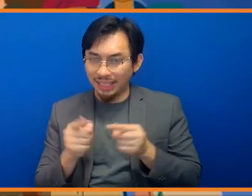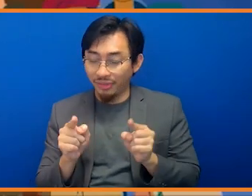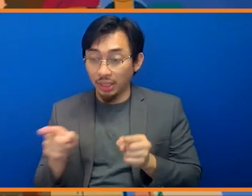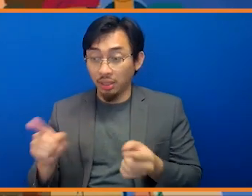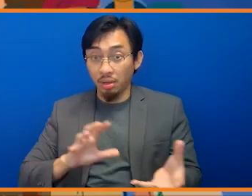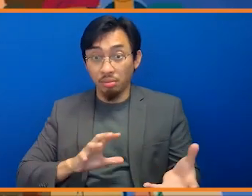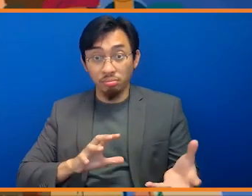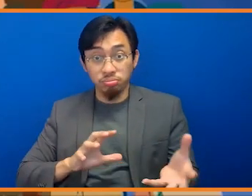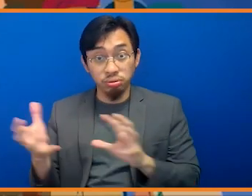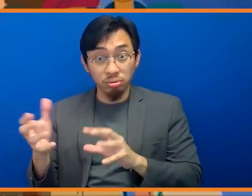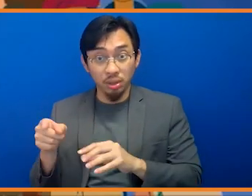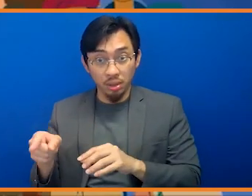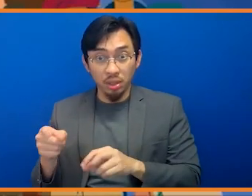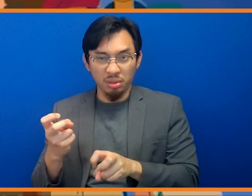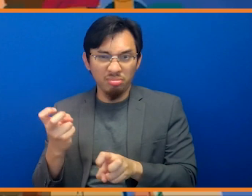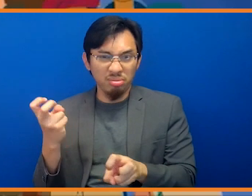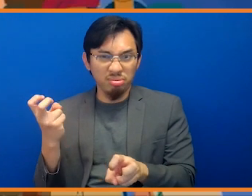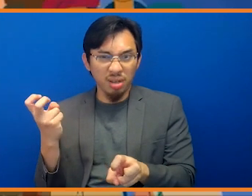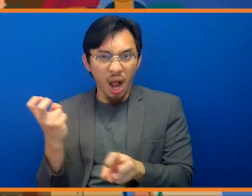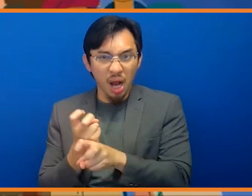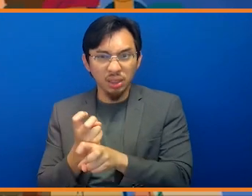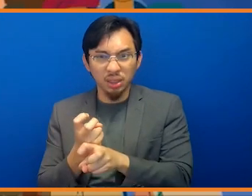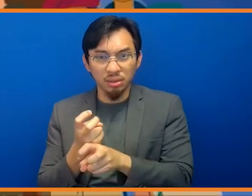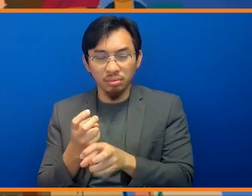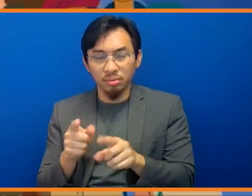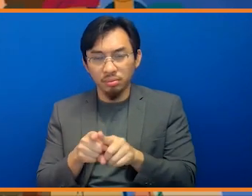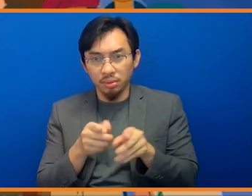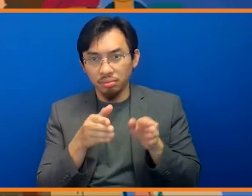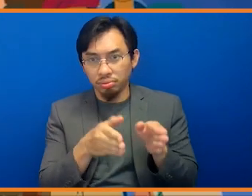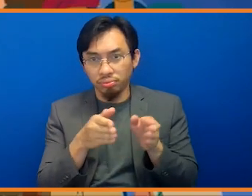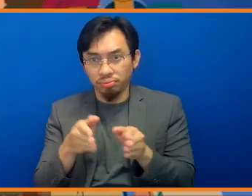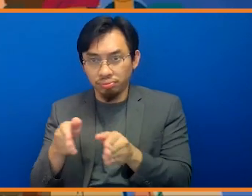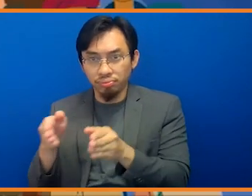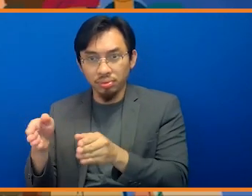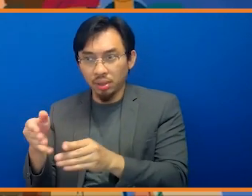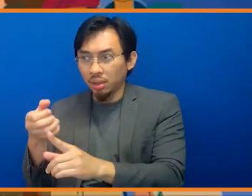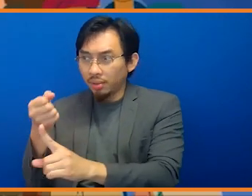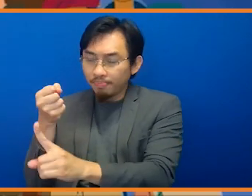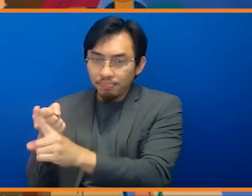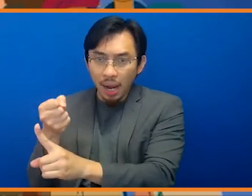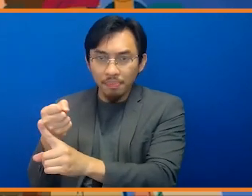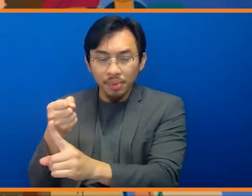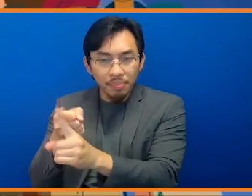Disasters that is difficult to separate affected areas from non-affected areas.